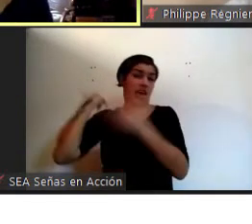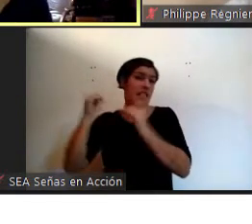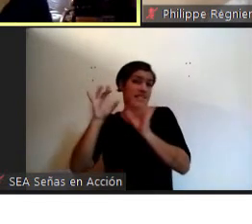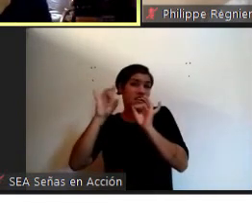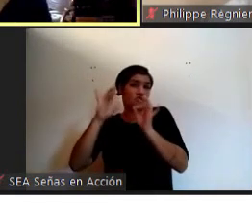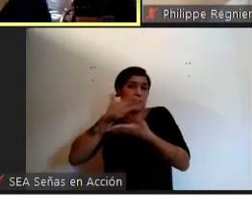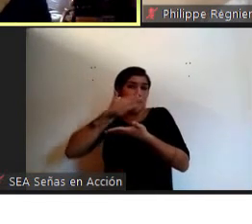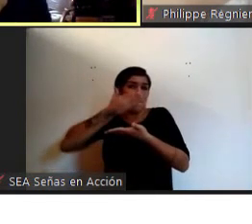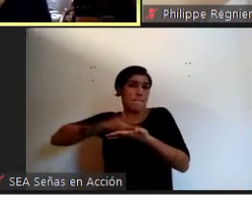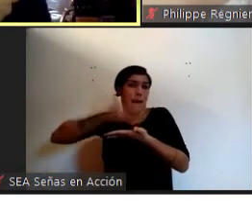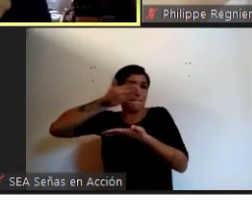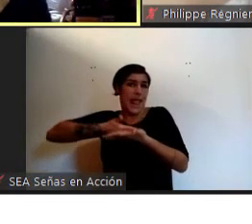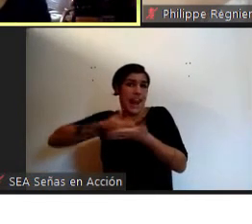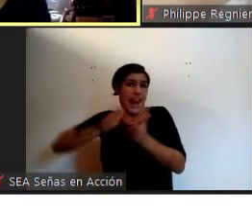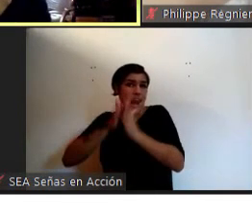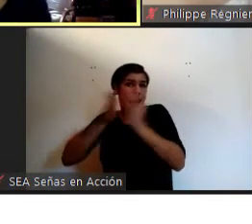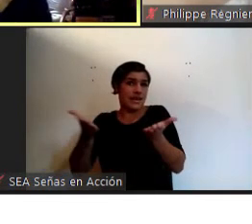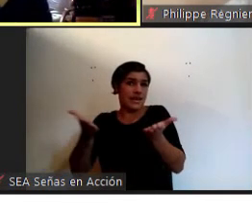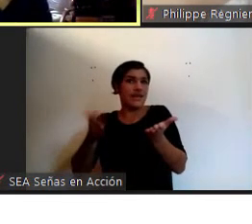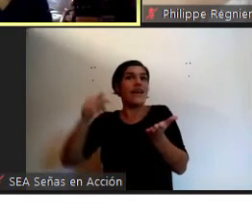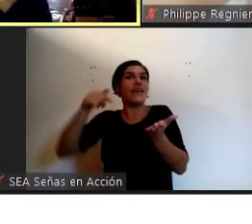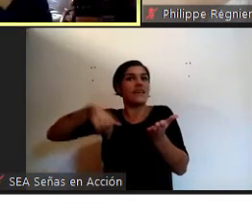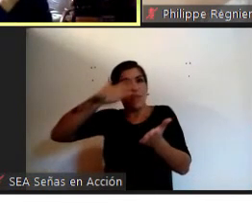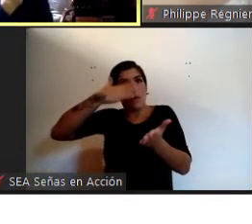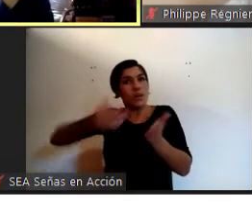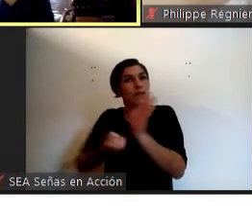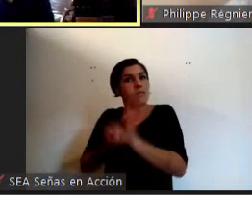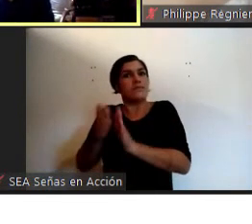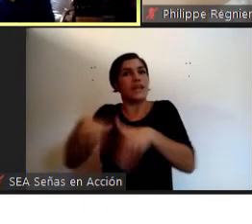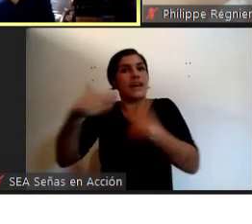Volupa Harpa I wrote,